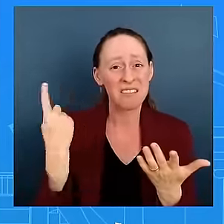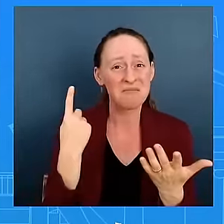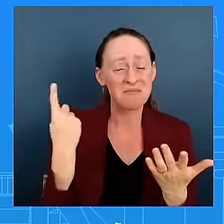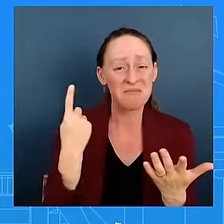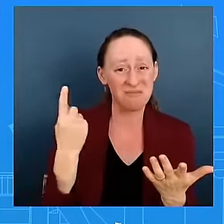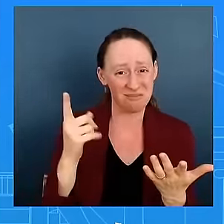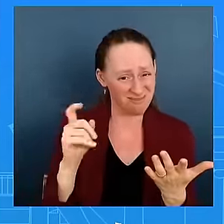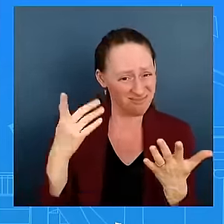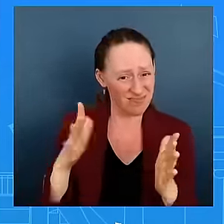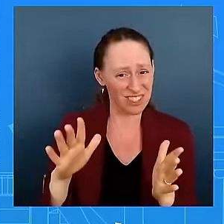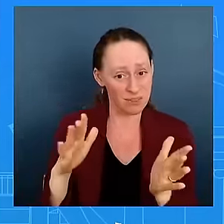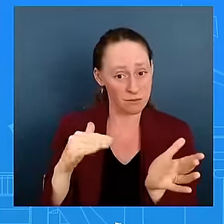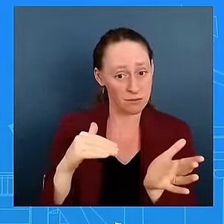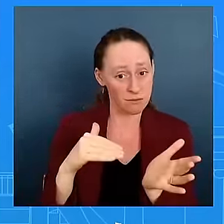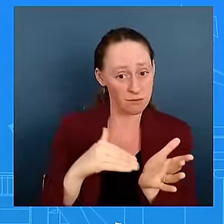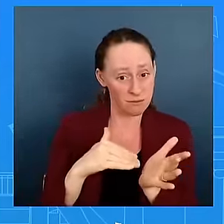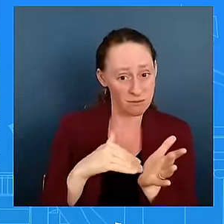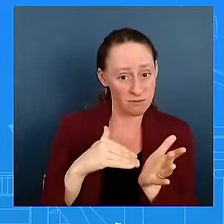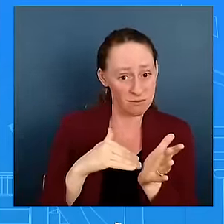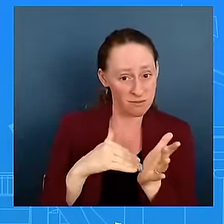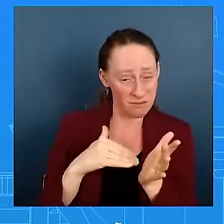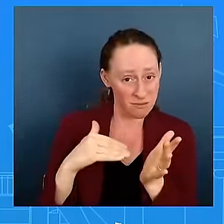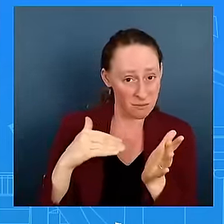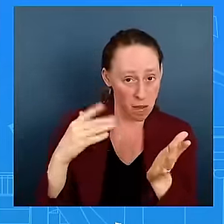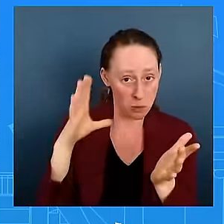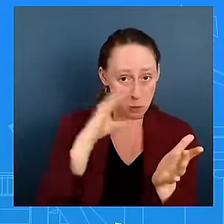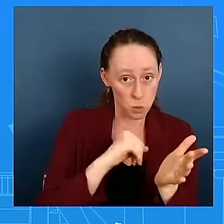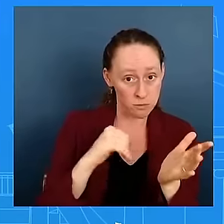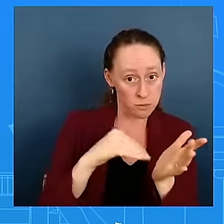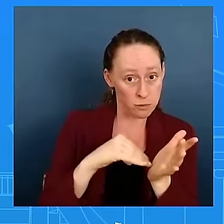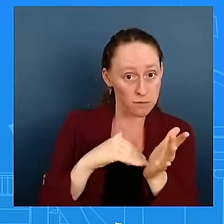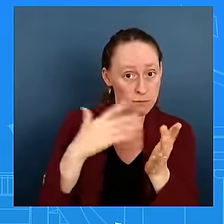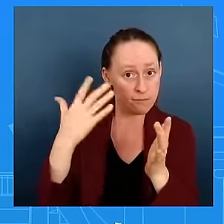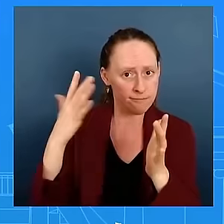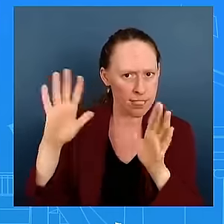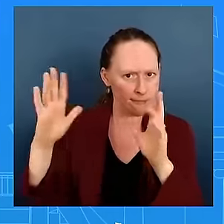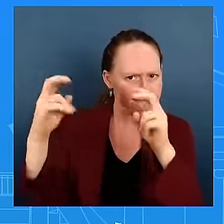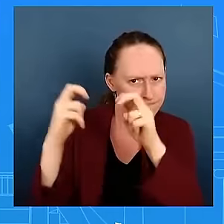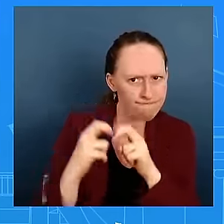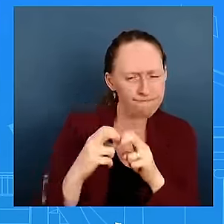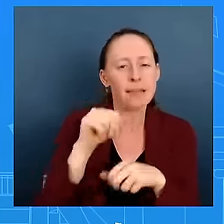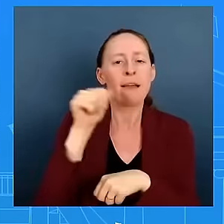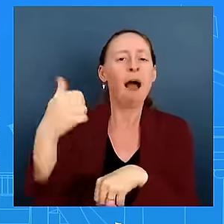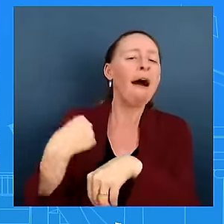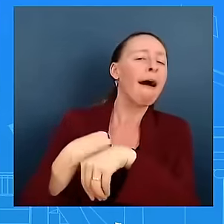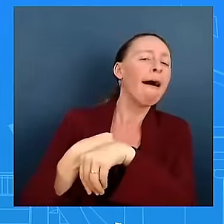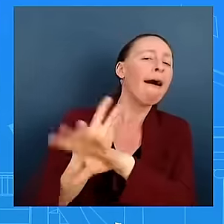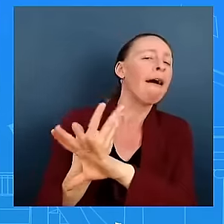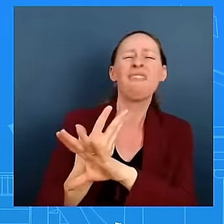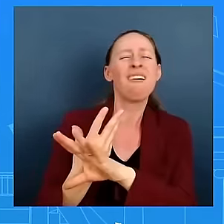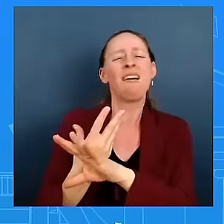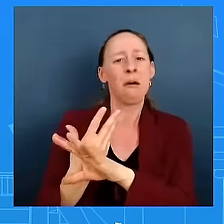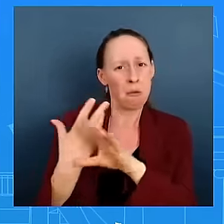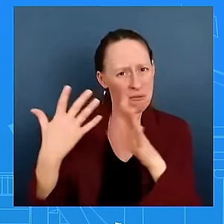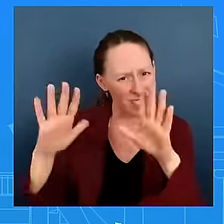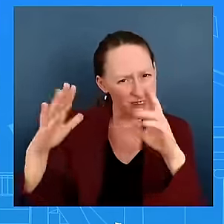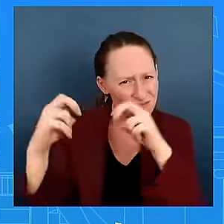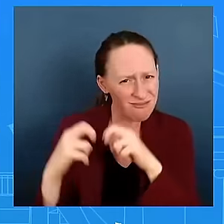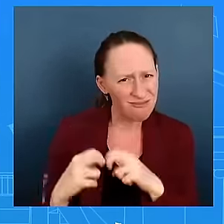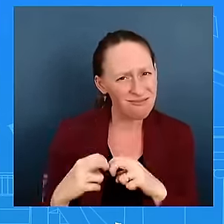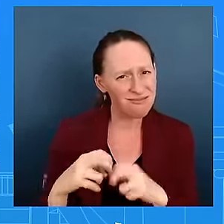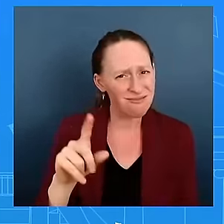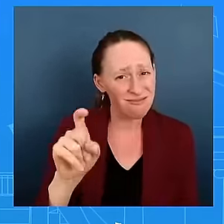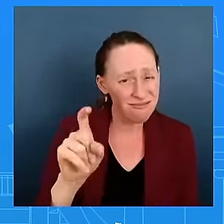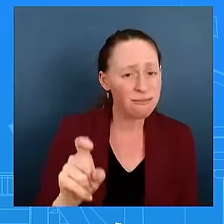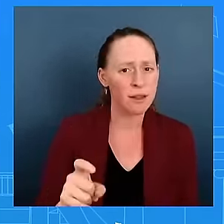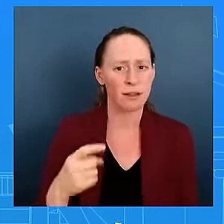So and that's part of what we're saying about how information comes out in waves, and then totally we may have a different impression. So and I totally this understand